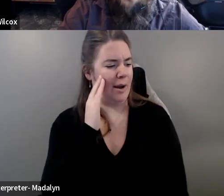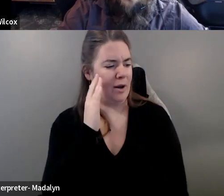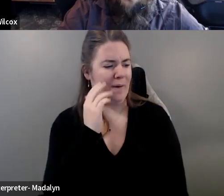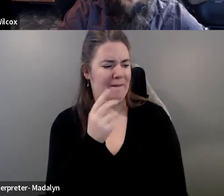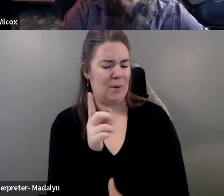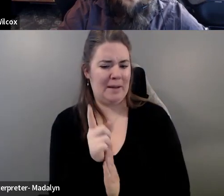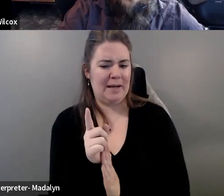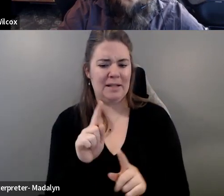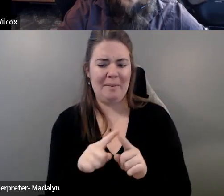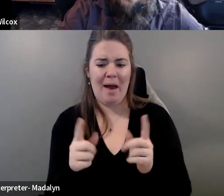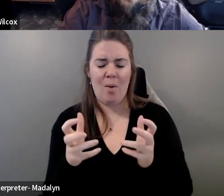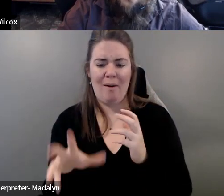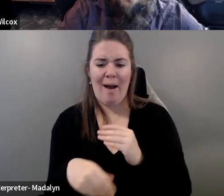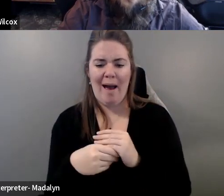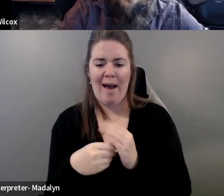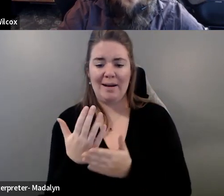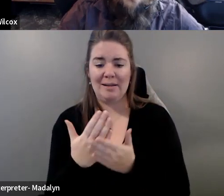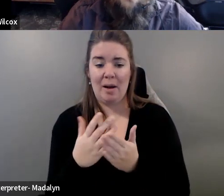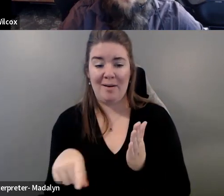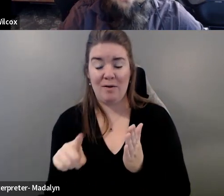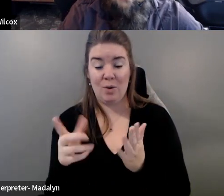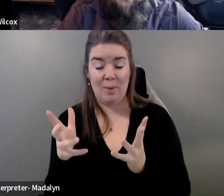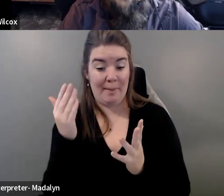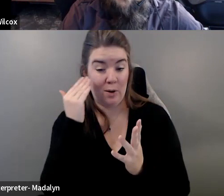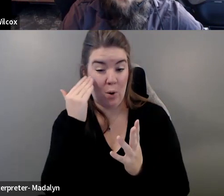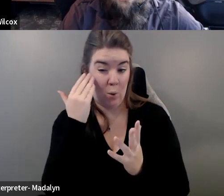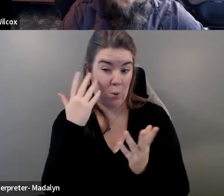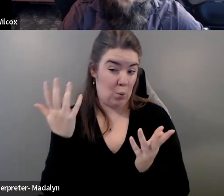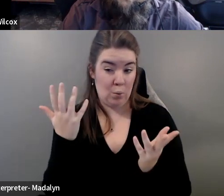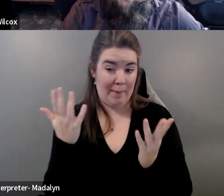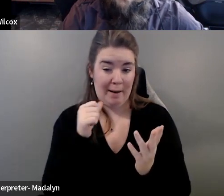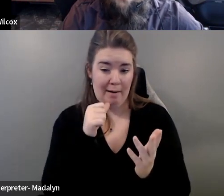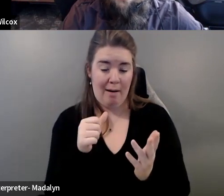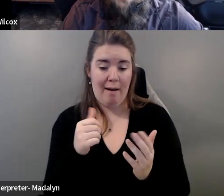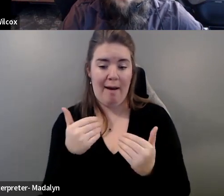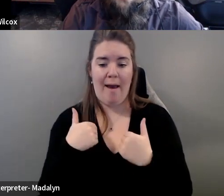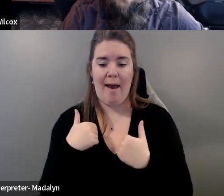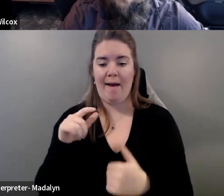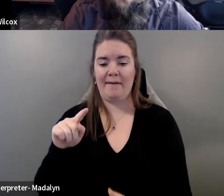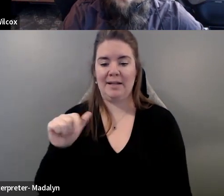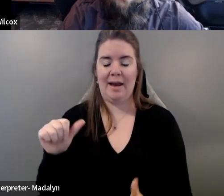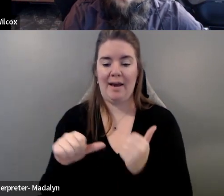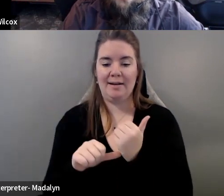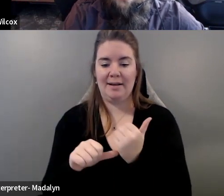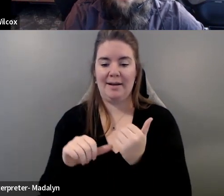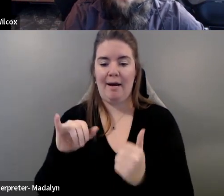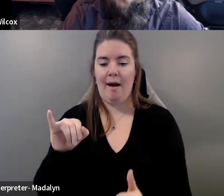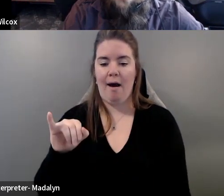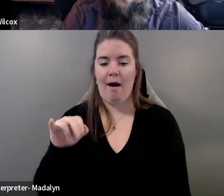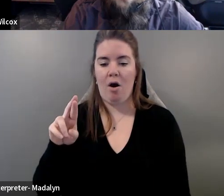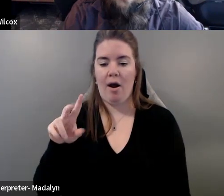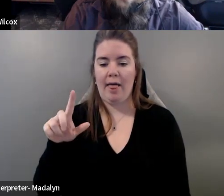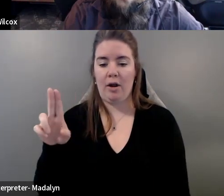want to add, some of you may or may not know, we have our TA assistants. ILRU will have a